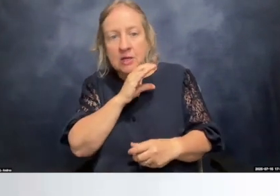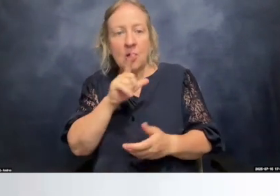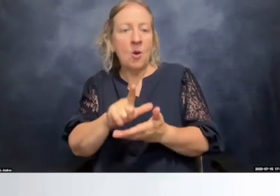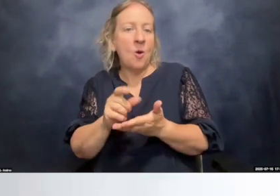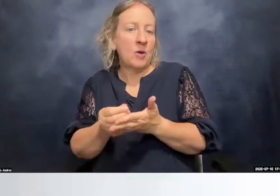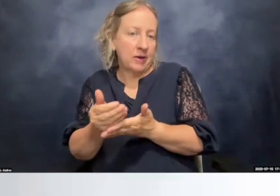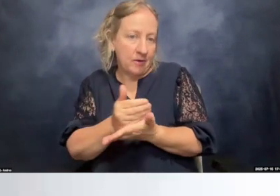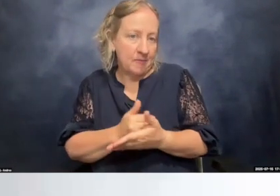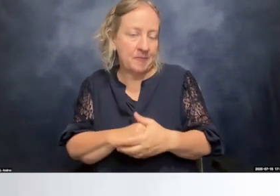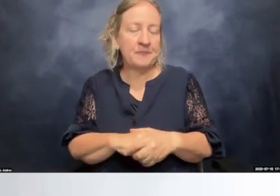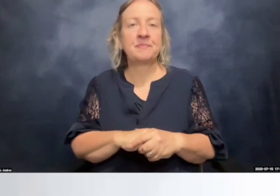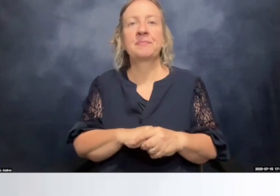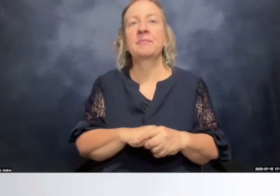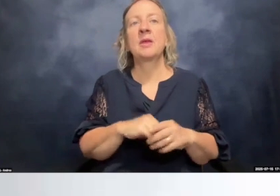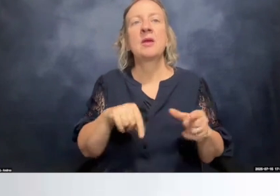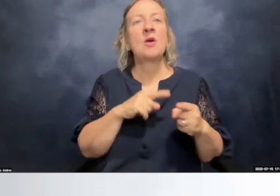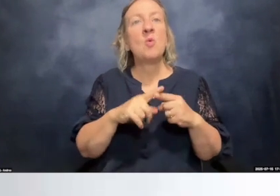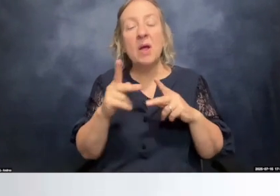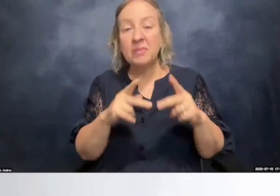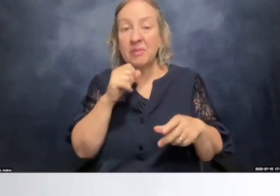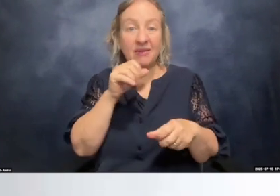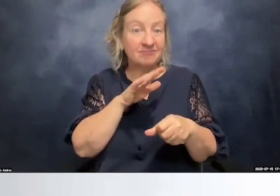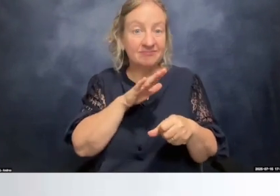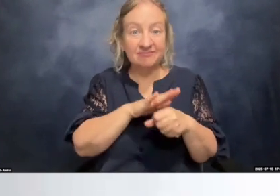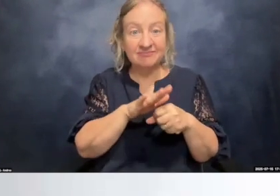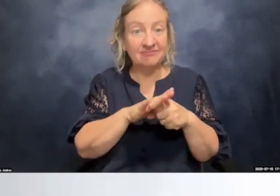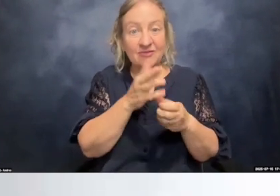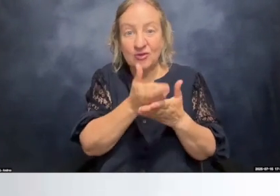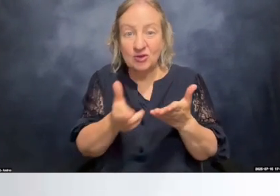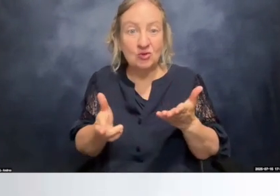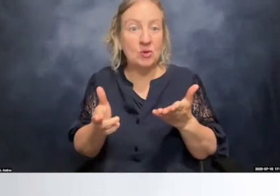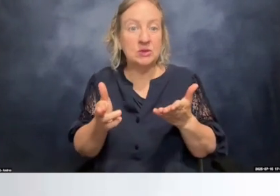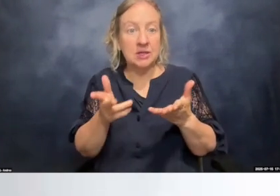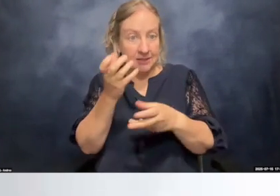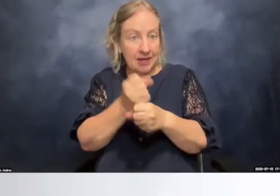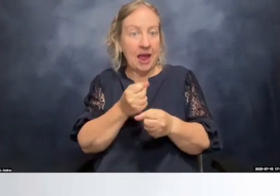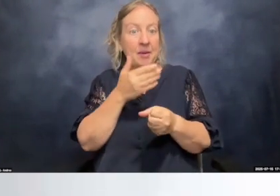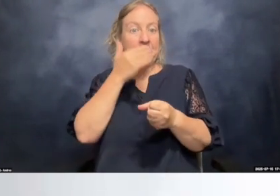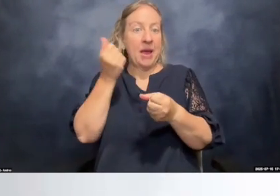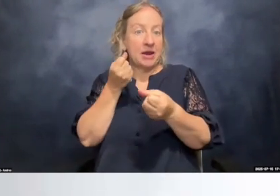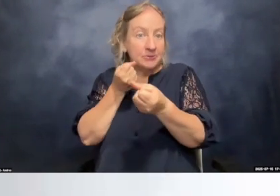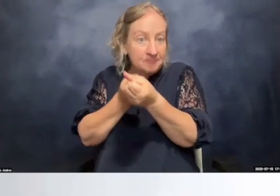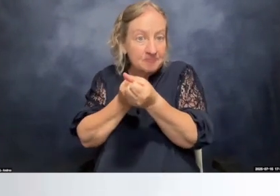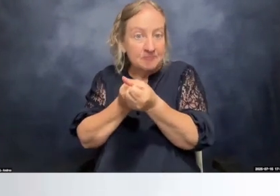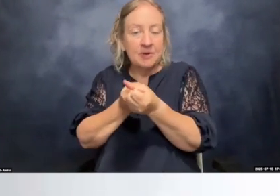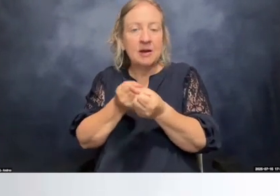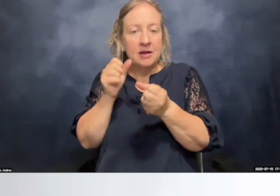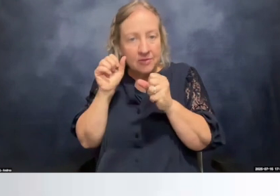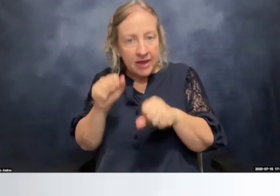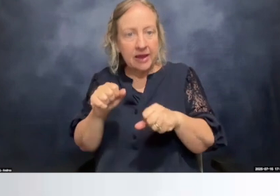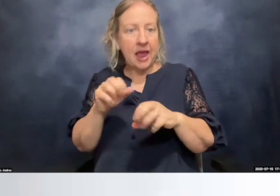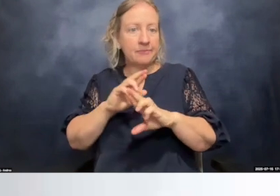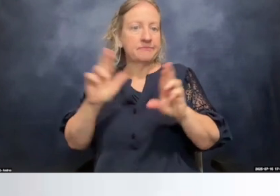When under-resourced communities receive effective capacity building support, they're better equipped to compete independently for future